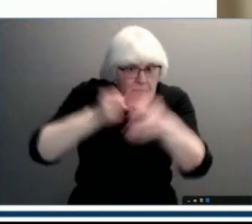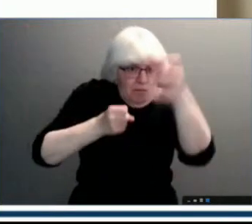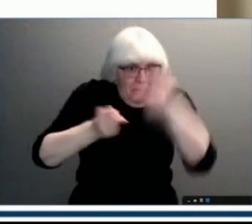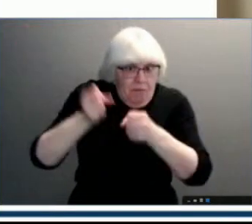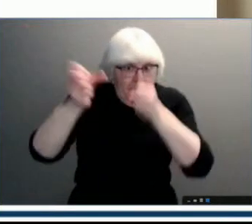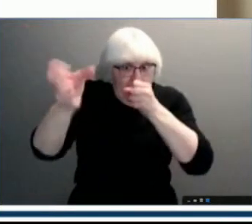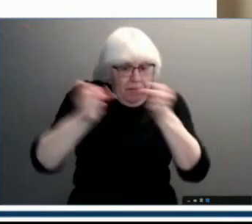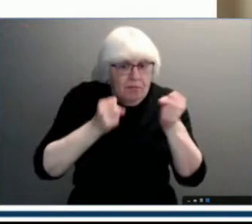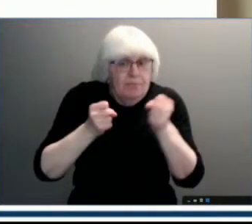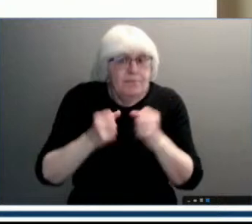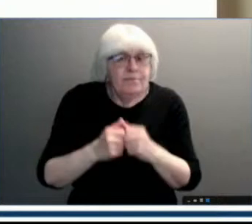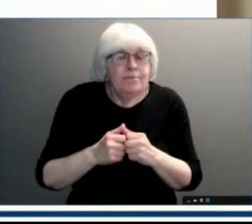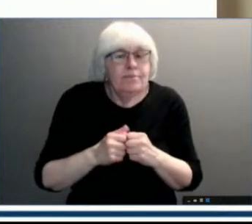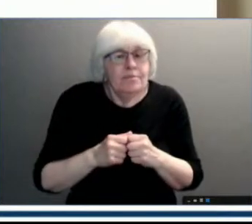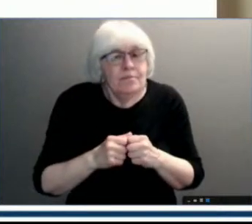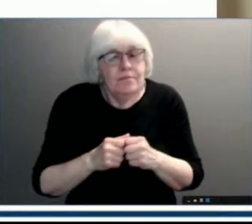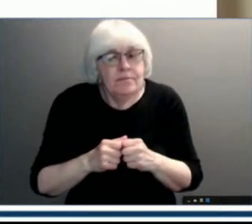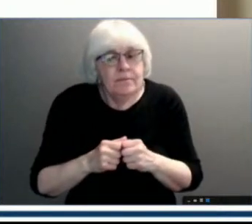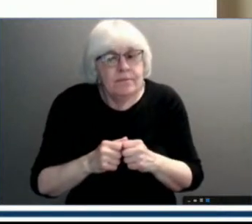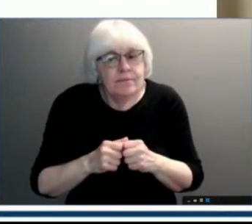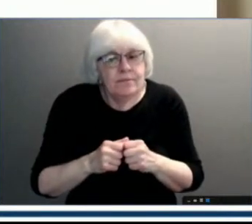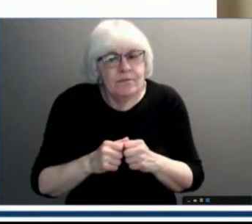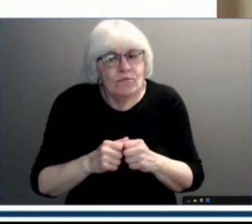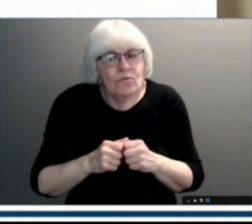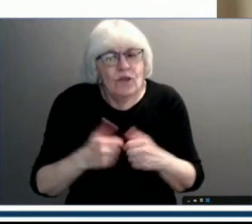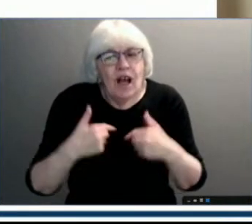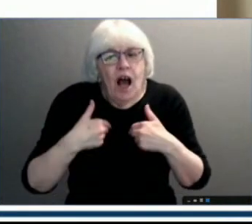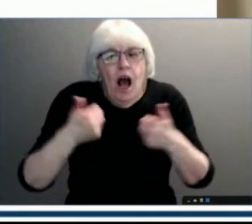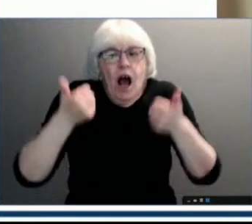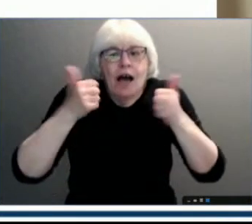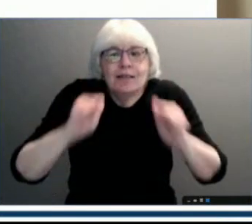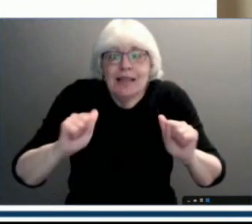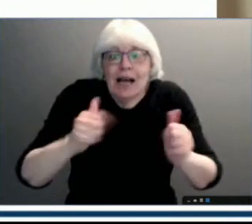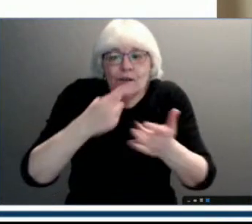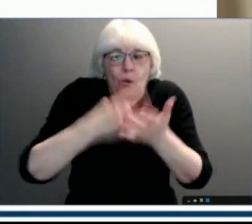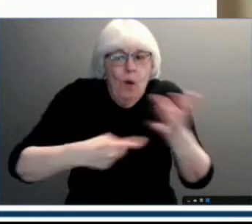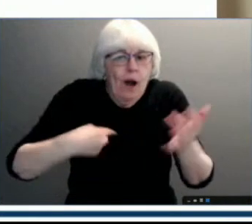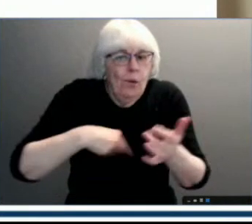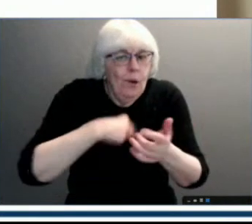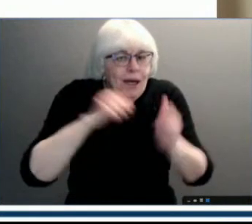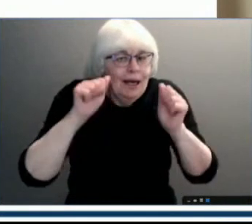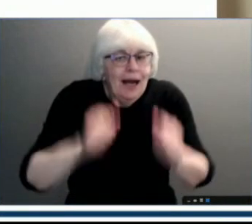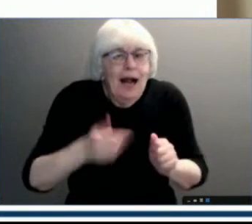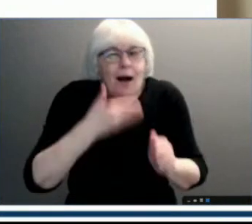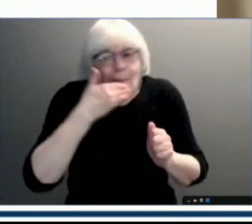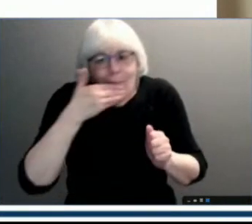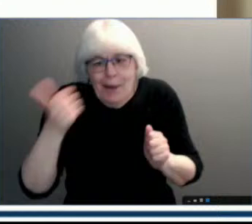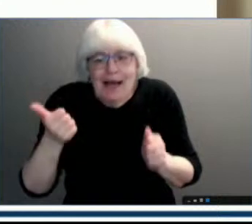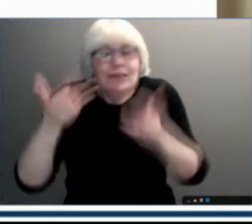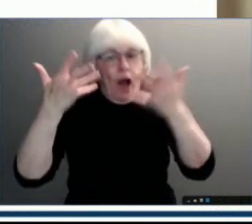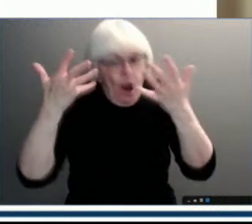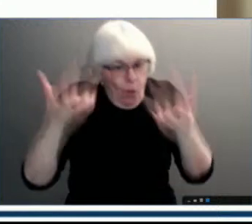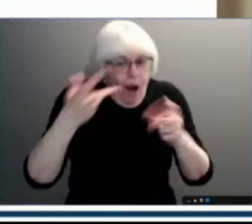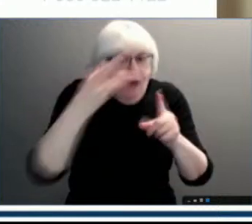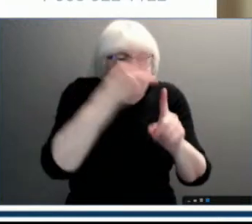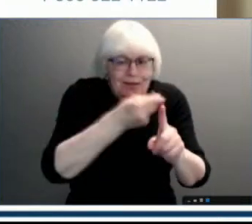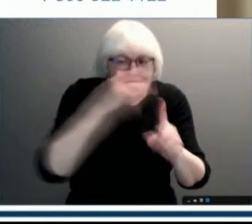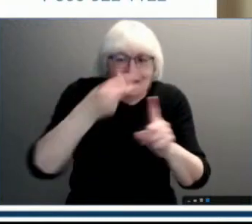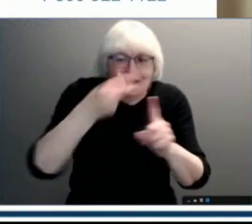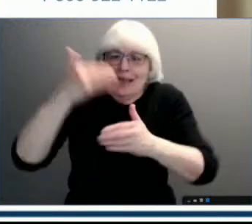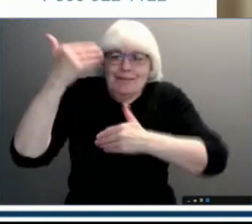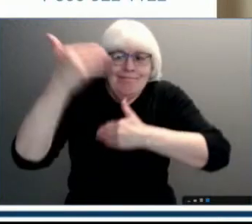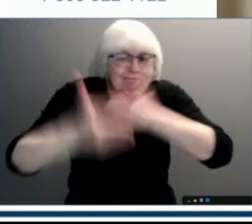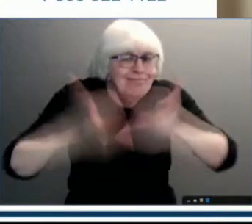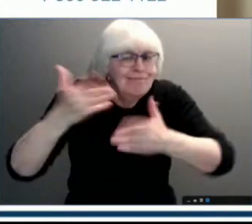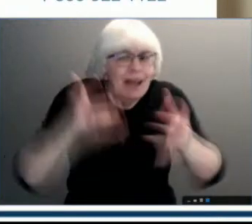think the answer is we'll do whatever's necessary. We want to get the boosters in the arms as quick as possible, as fast as possible.